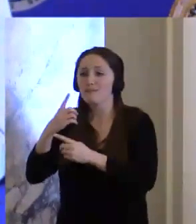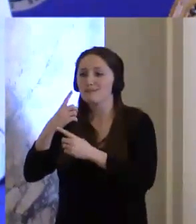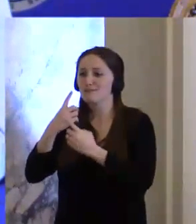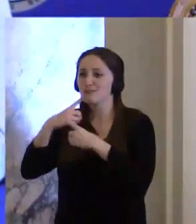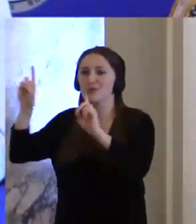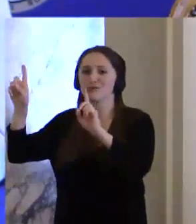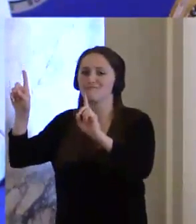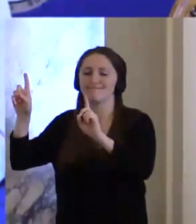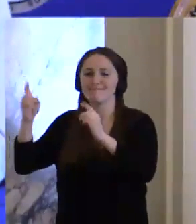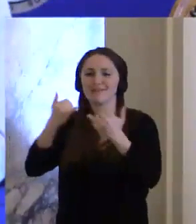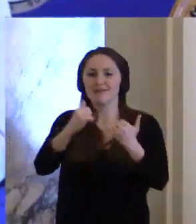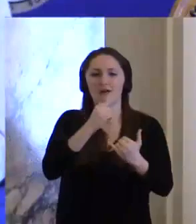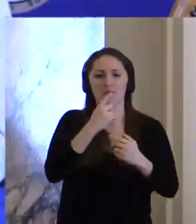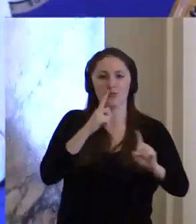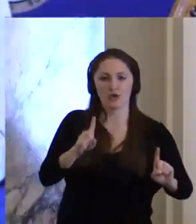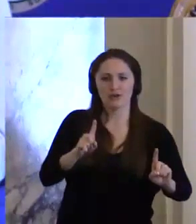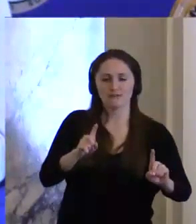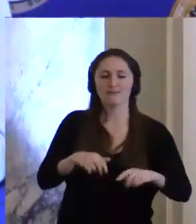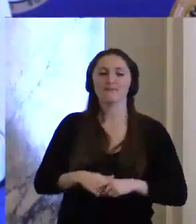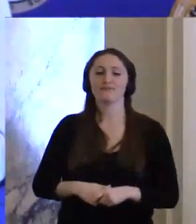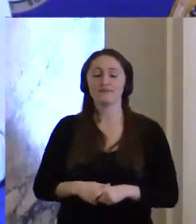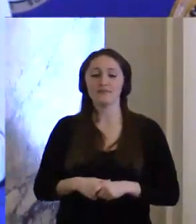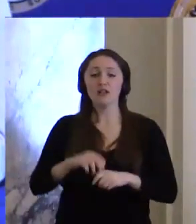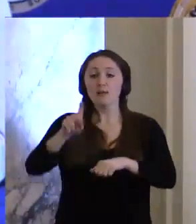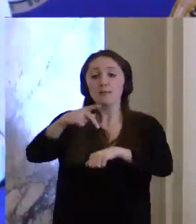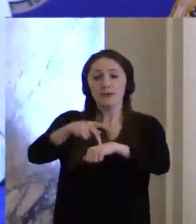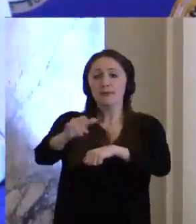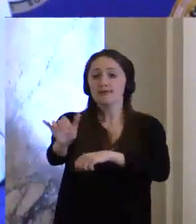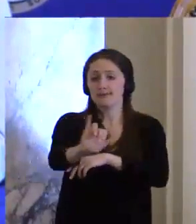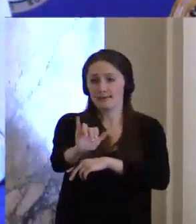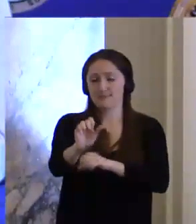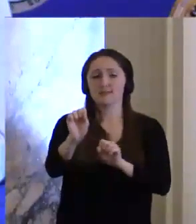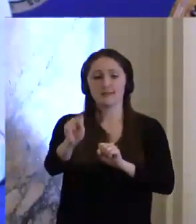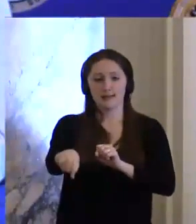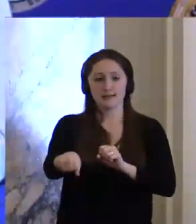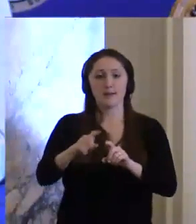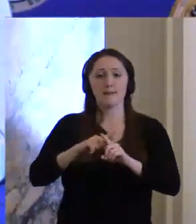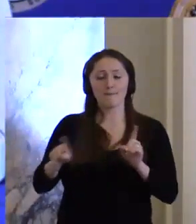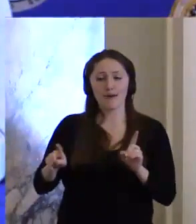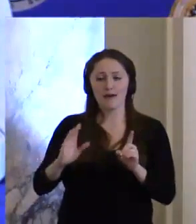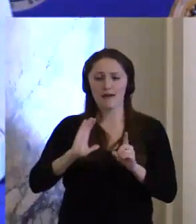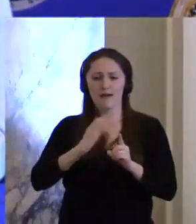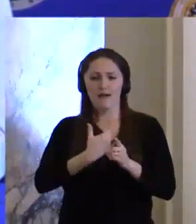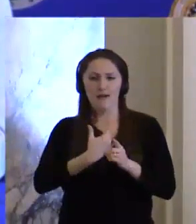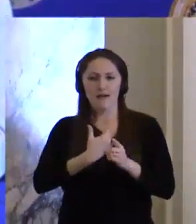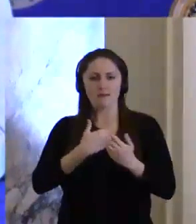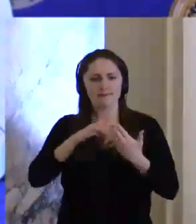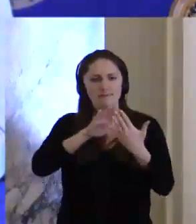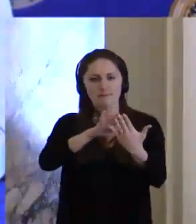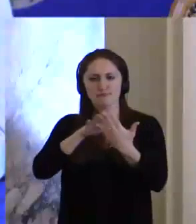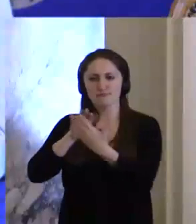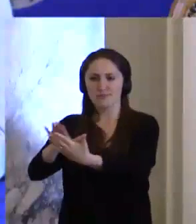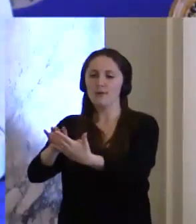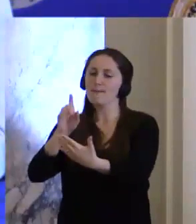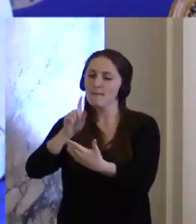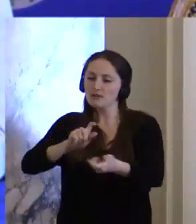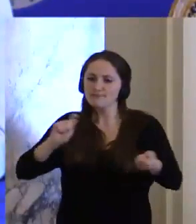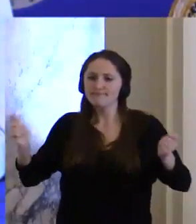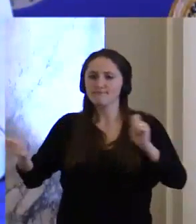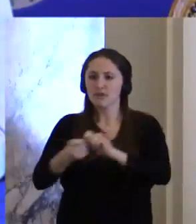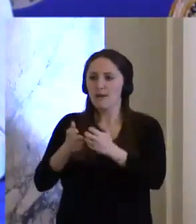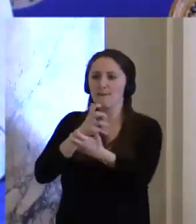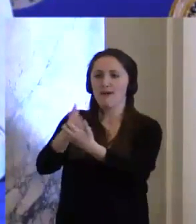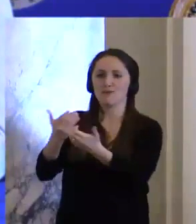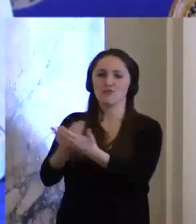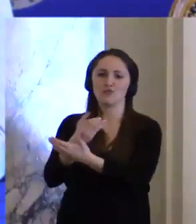actual measures. The principles have to remain the same, but some of our ways of approaching some of the problems have to adjust to the changing